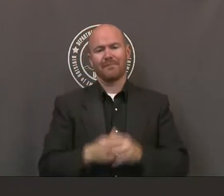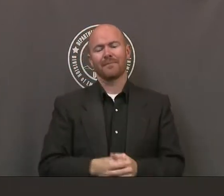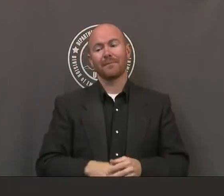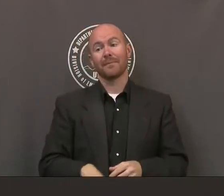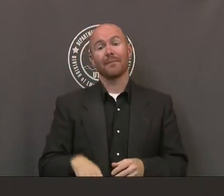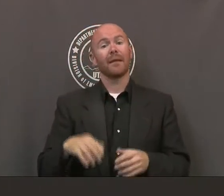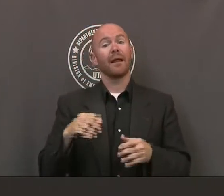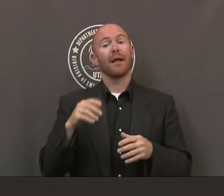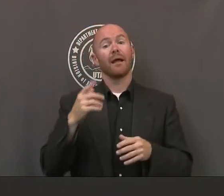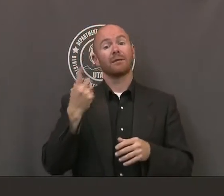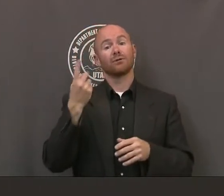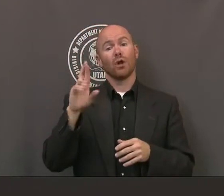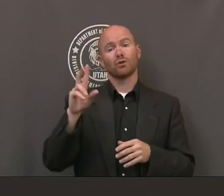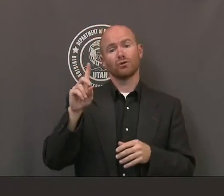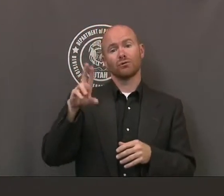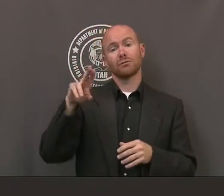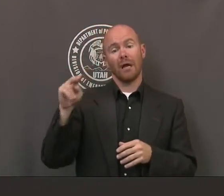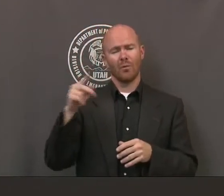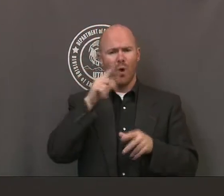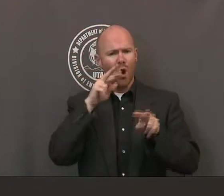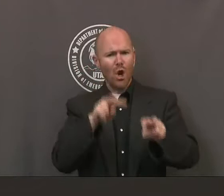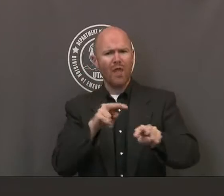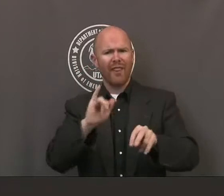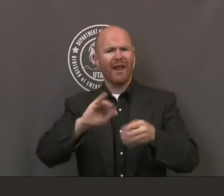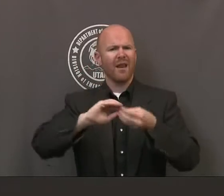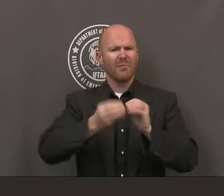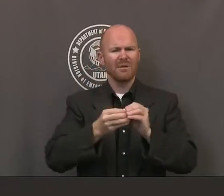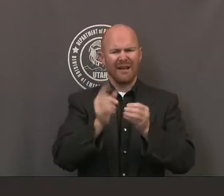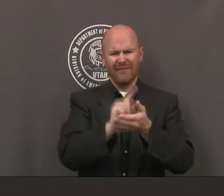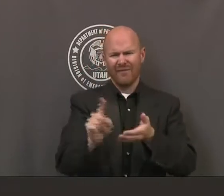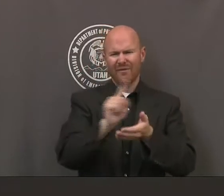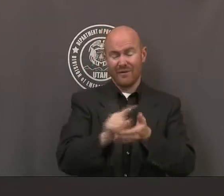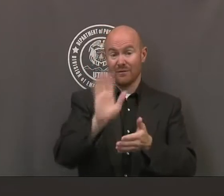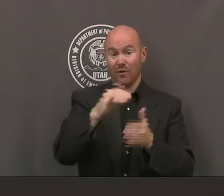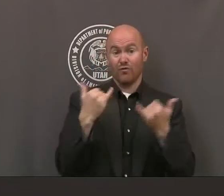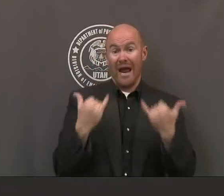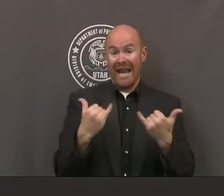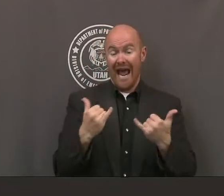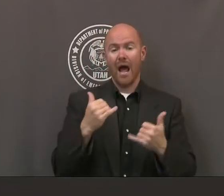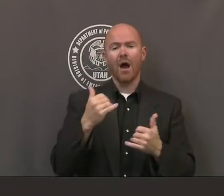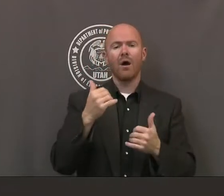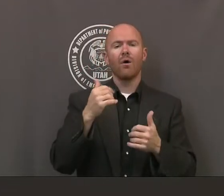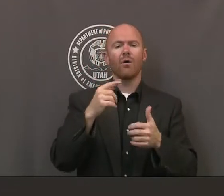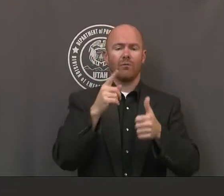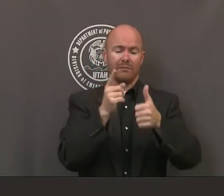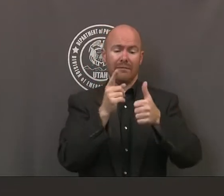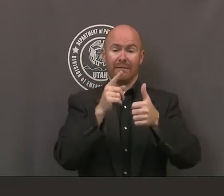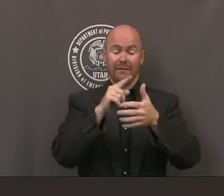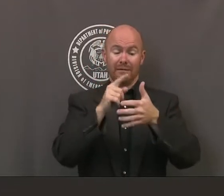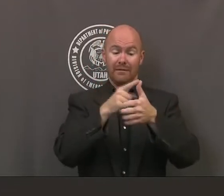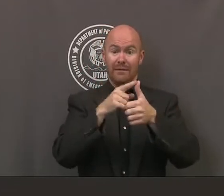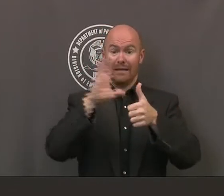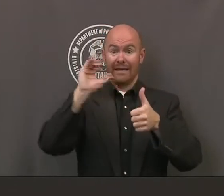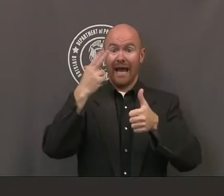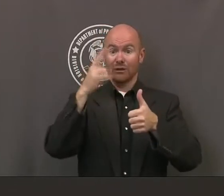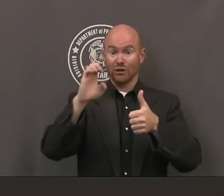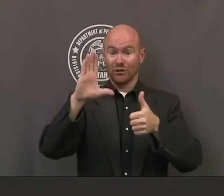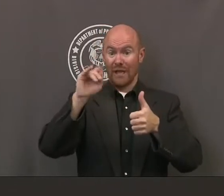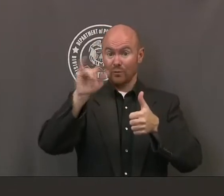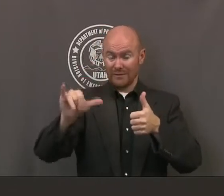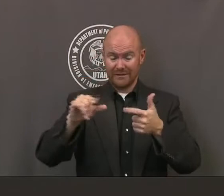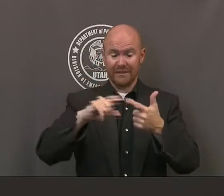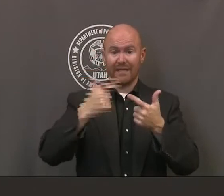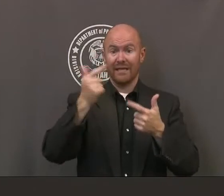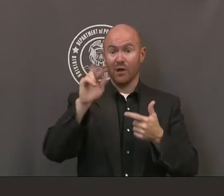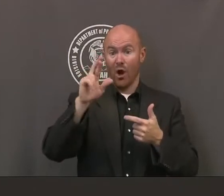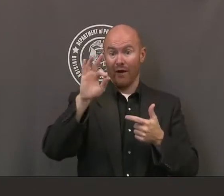based on this week's data, the following counties are in high transmission areas: Cache County,